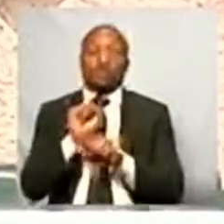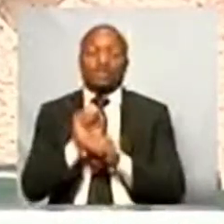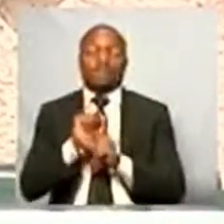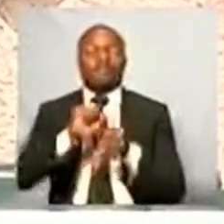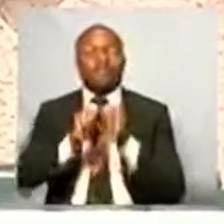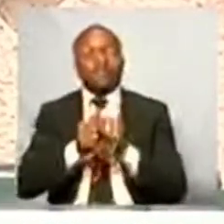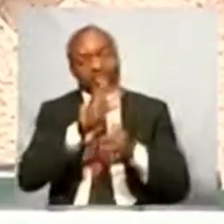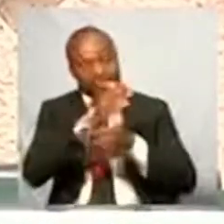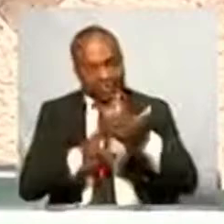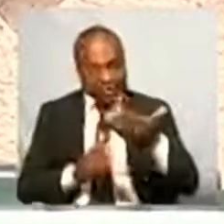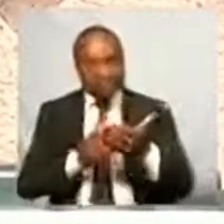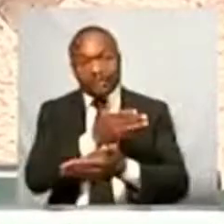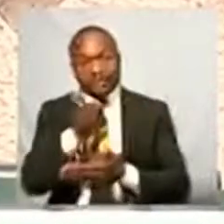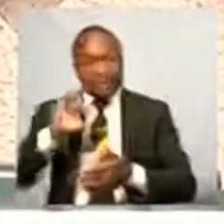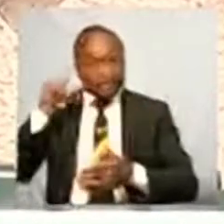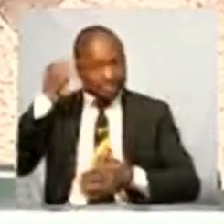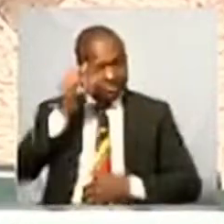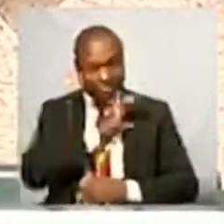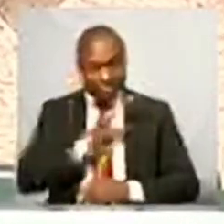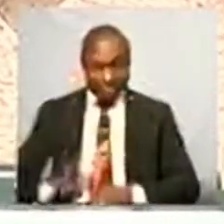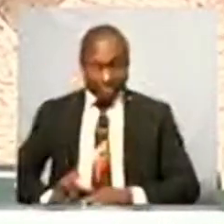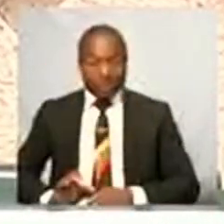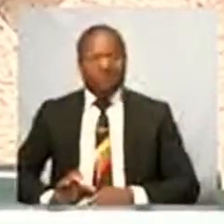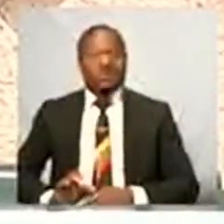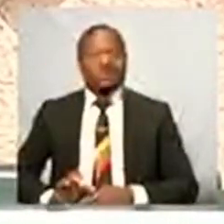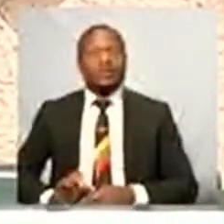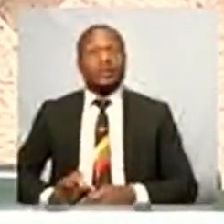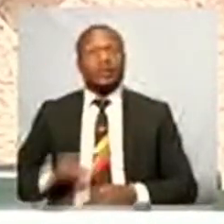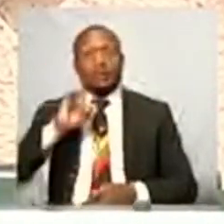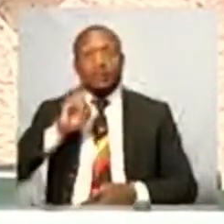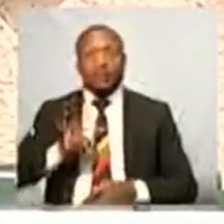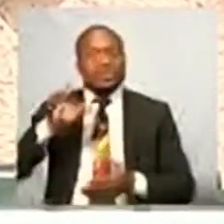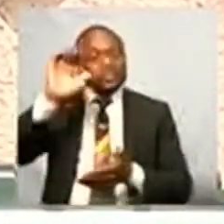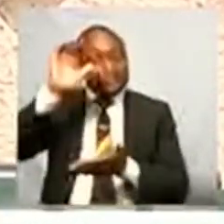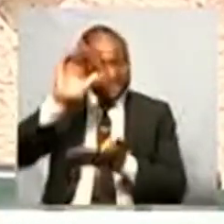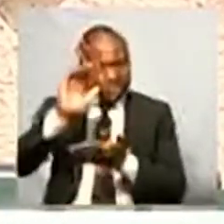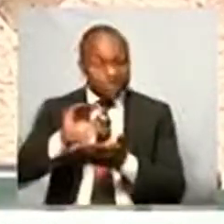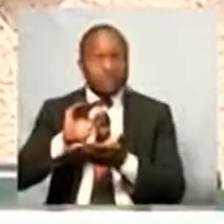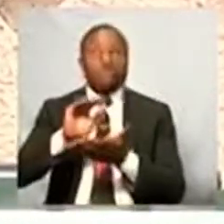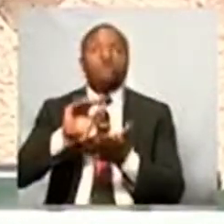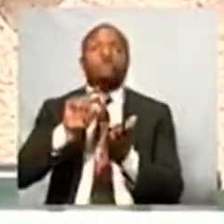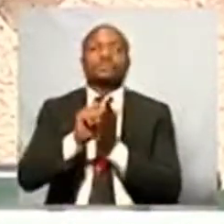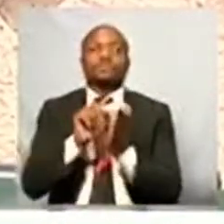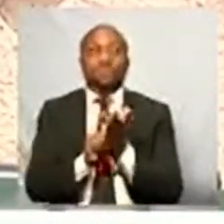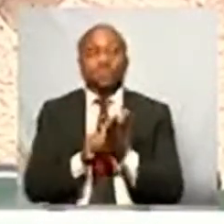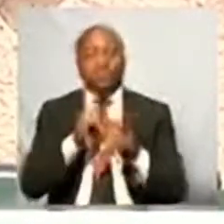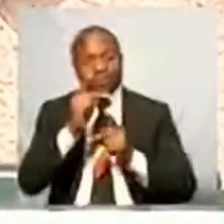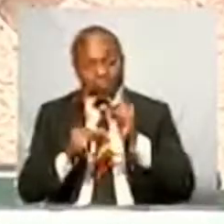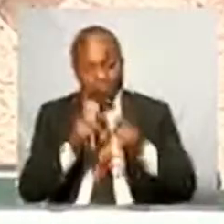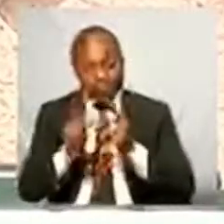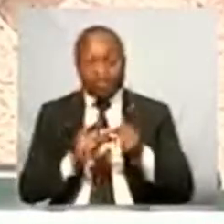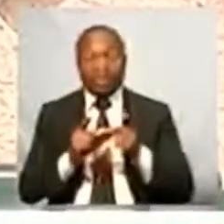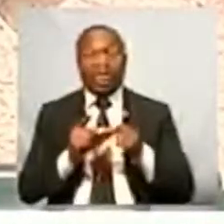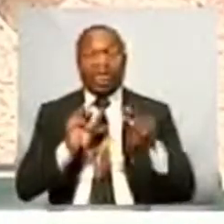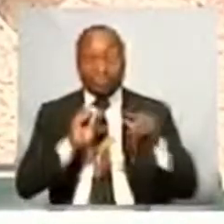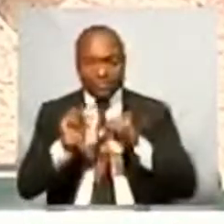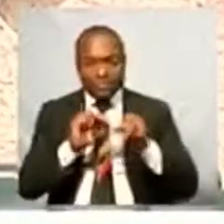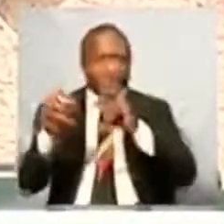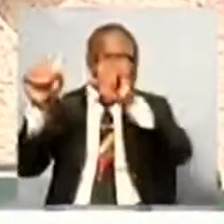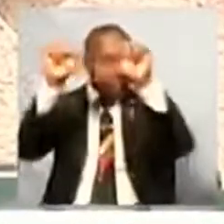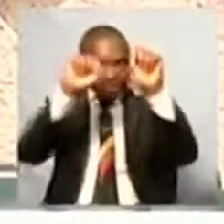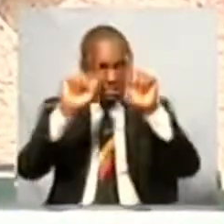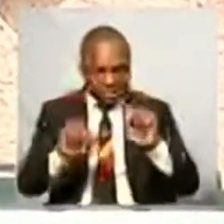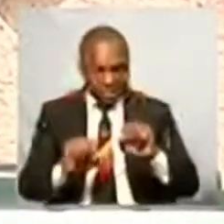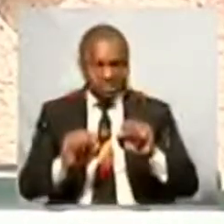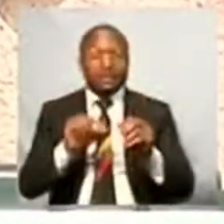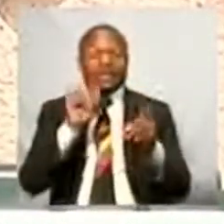for some of these entities. So we think streamlining the legal framework as well as the management structure, hiving off